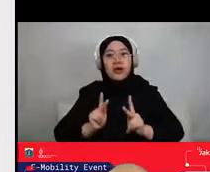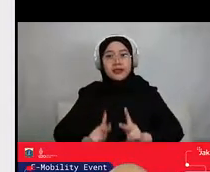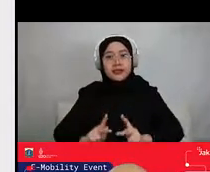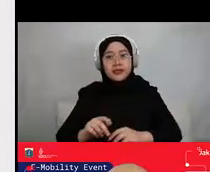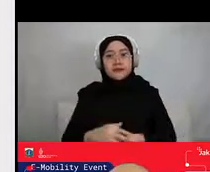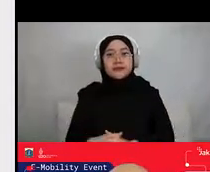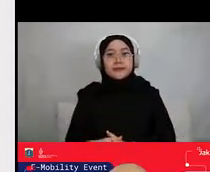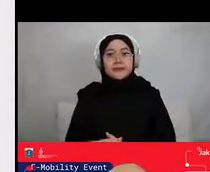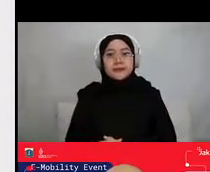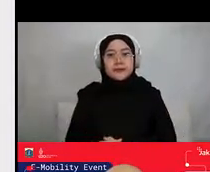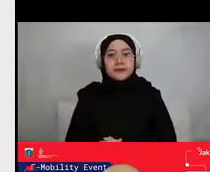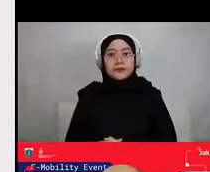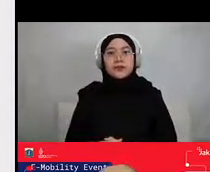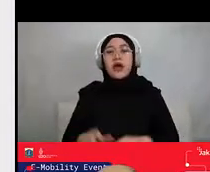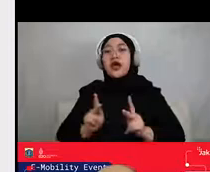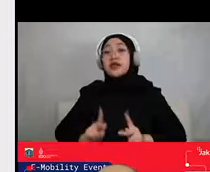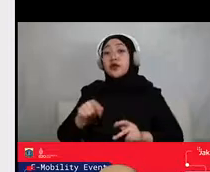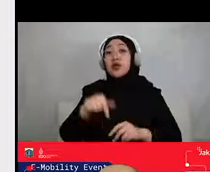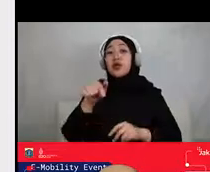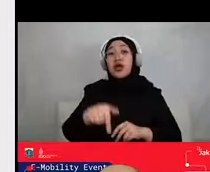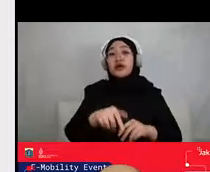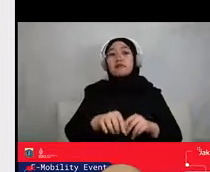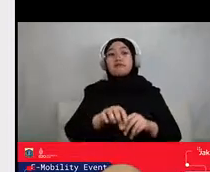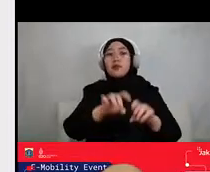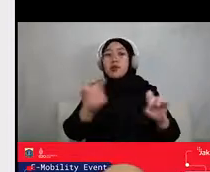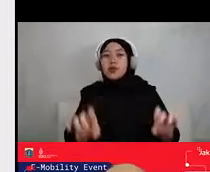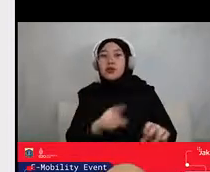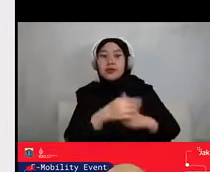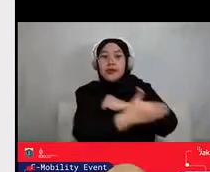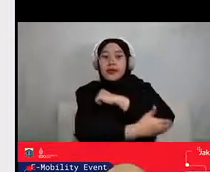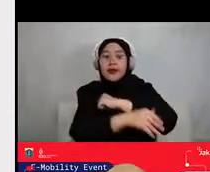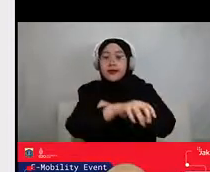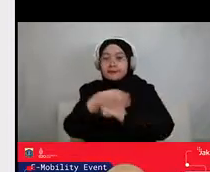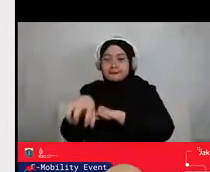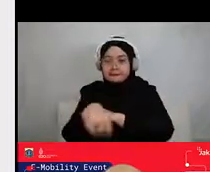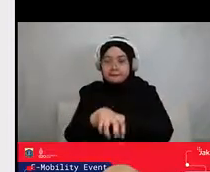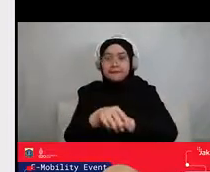adoption of a type of electric. Next, please.